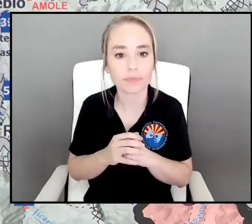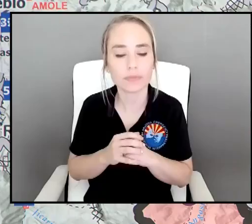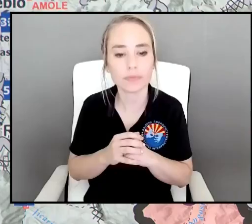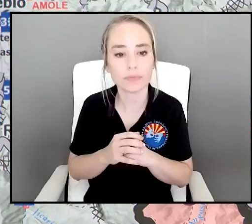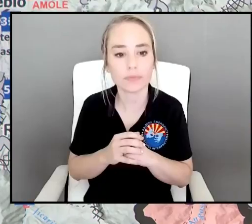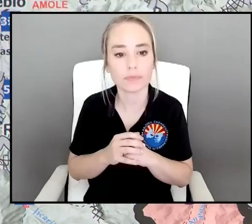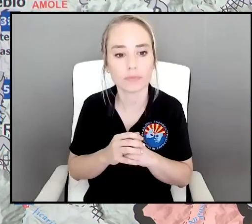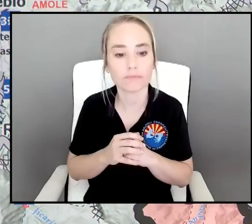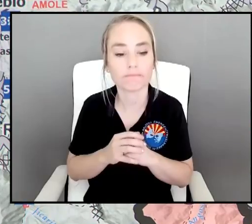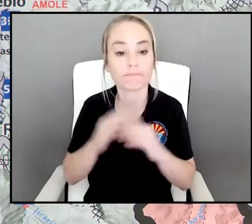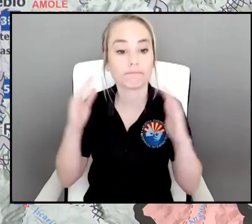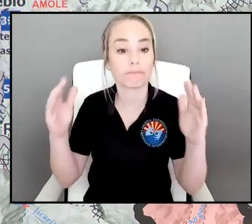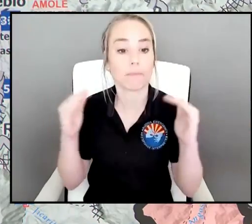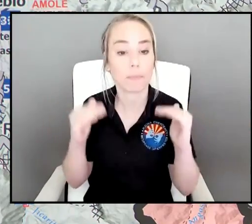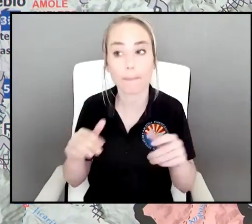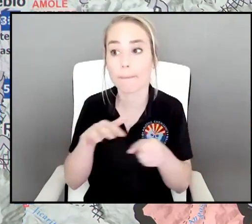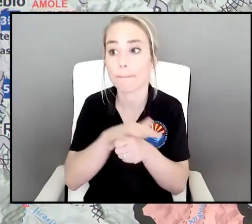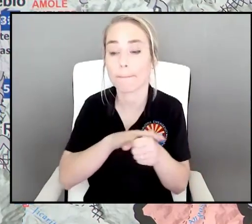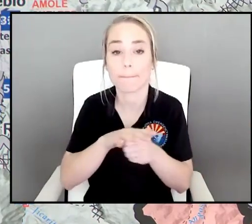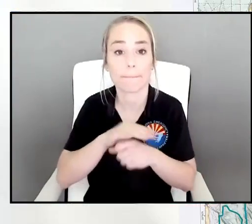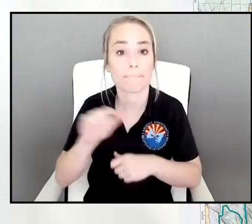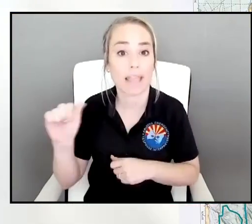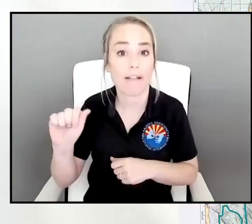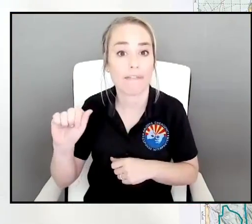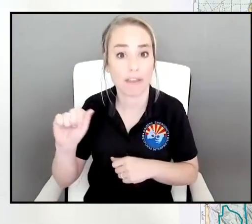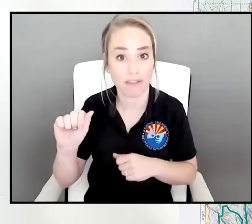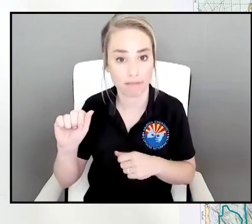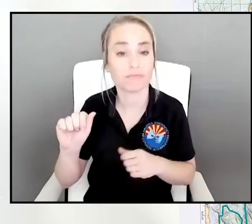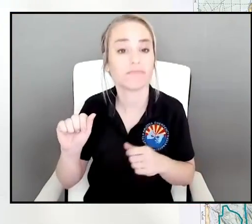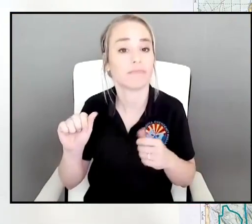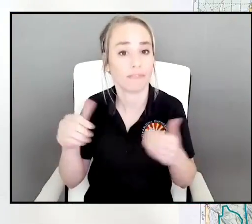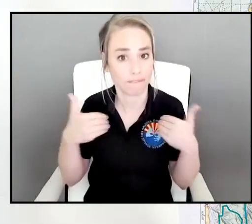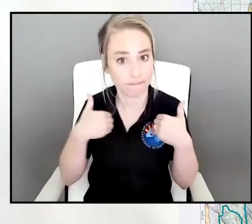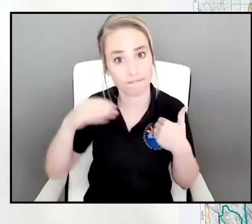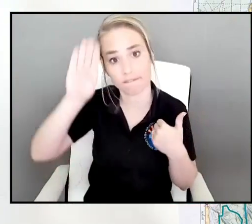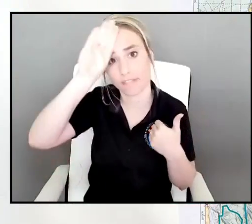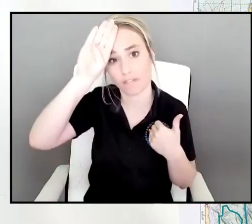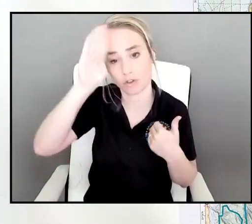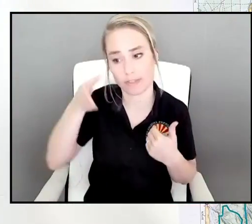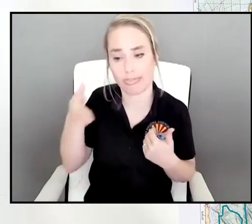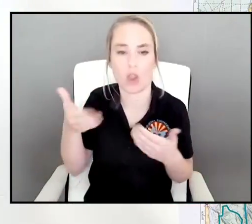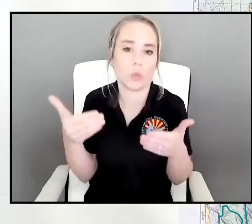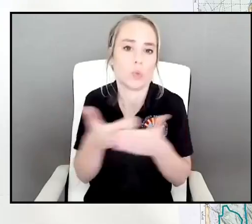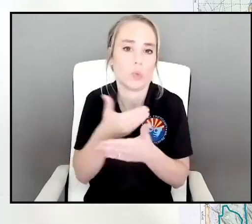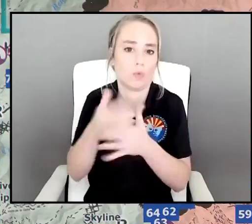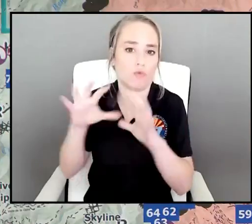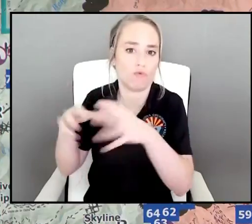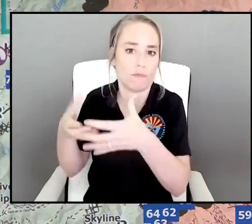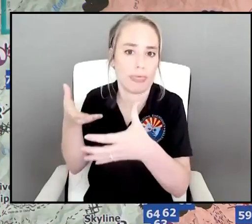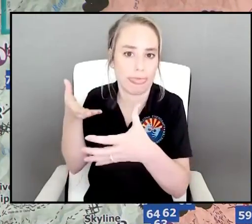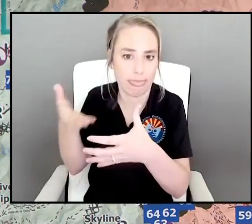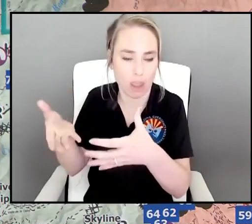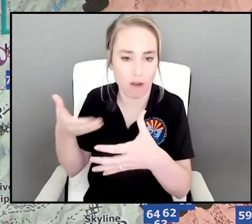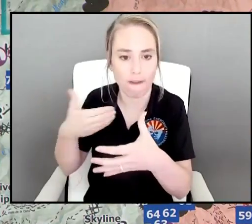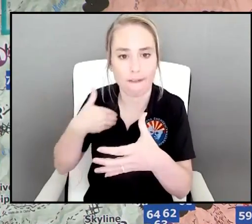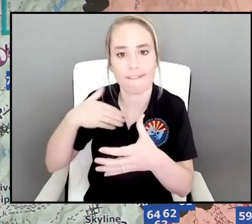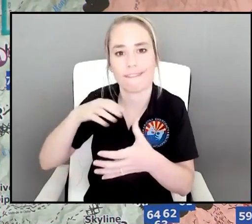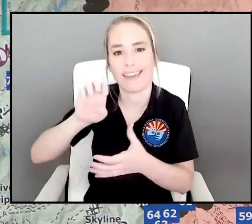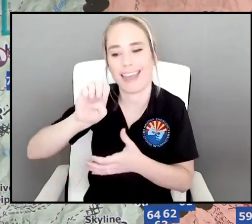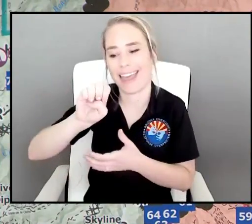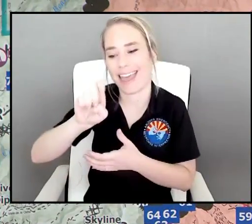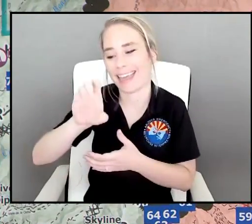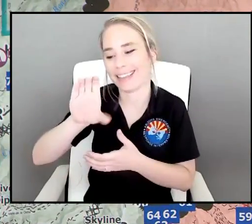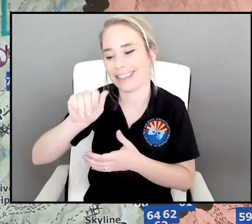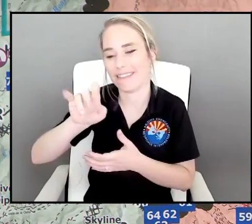moving down into Division Alpha, we staffed it yesterday with a new division. We got an excavator working over here by the